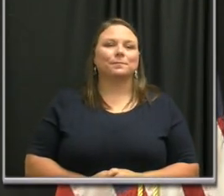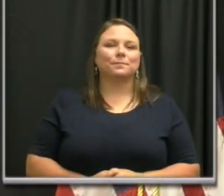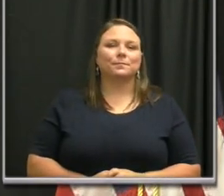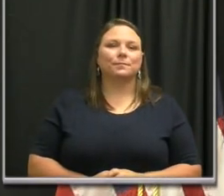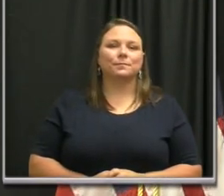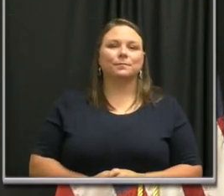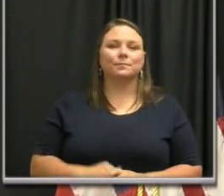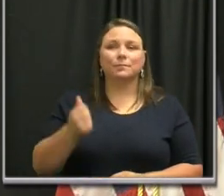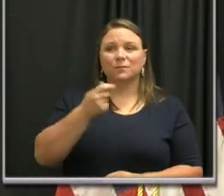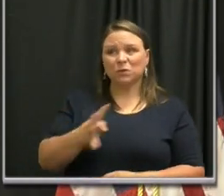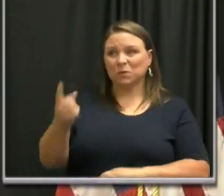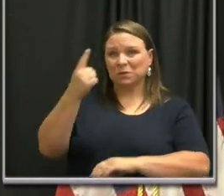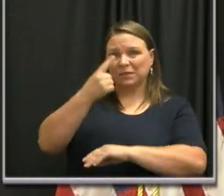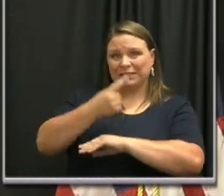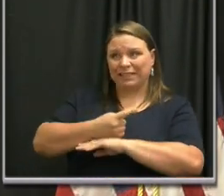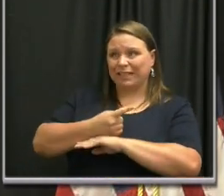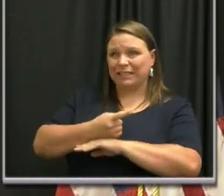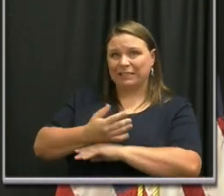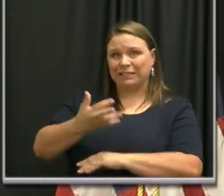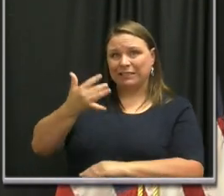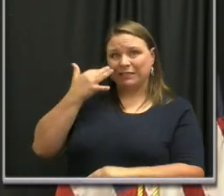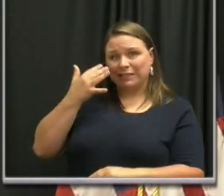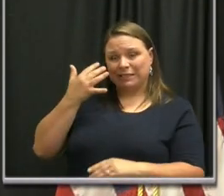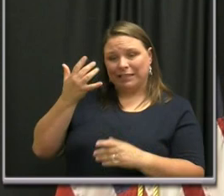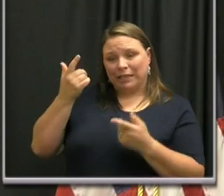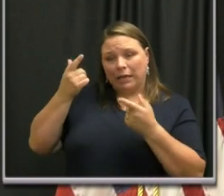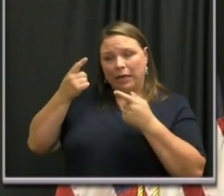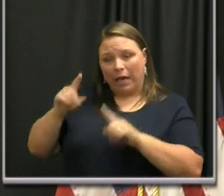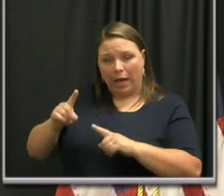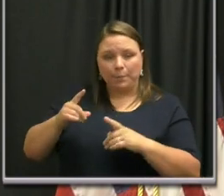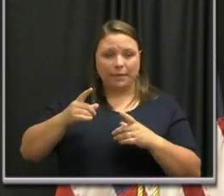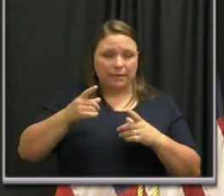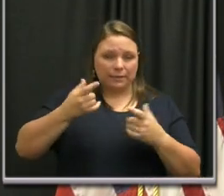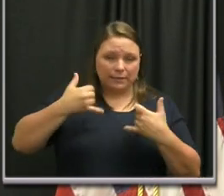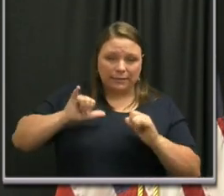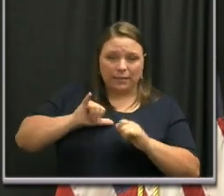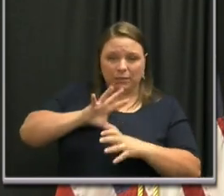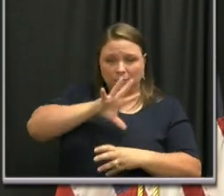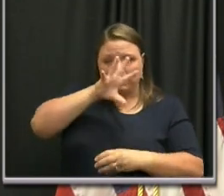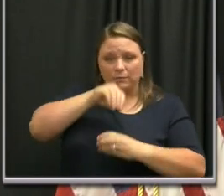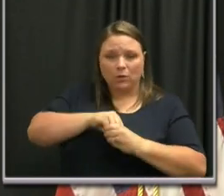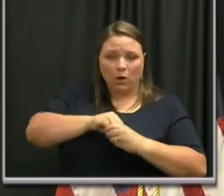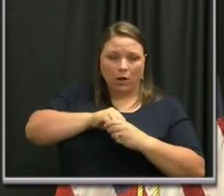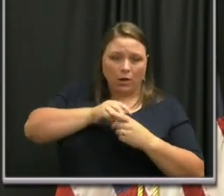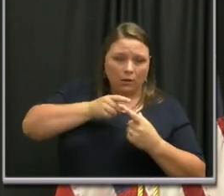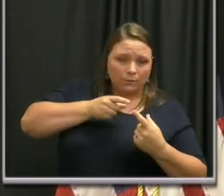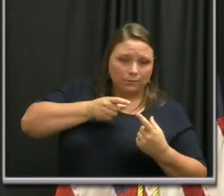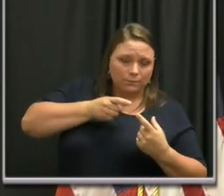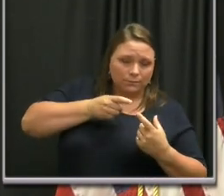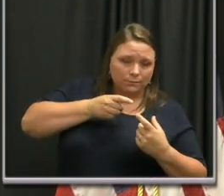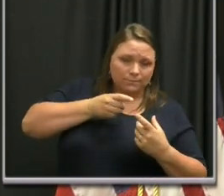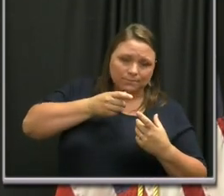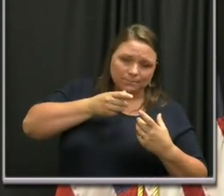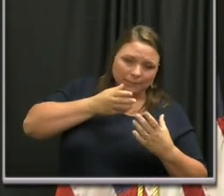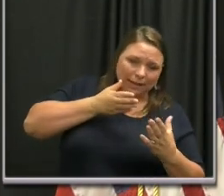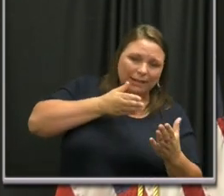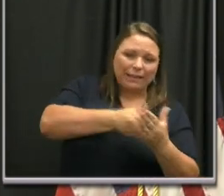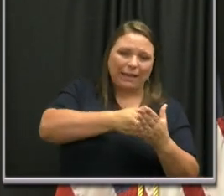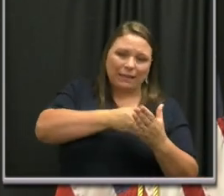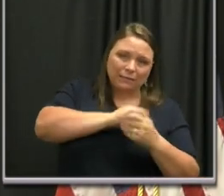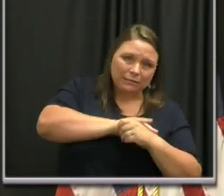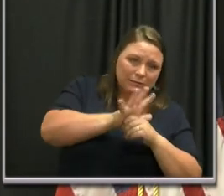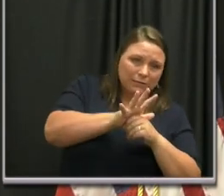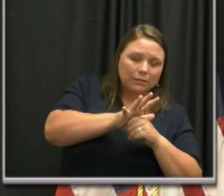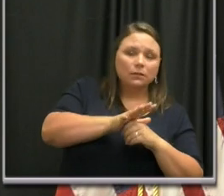Several days ago, in the midst of our fight against a deadly coronavirus, we all watched in